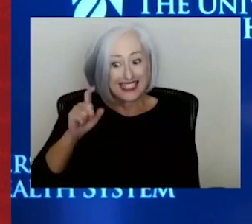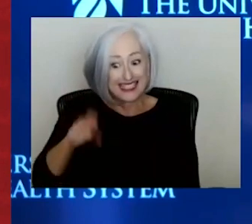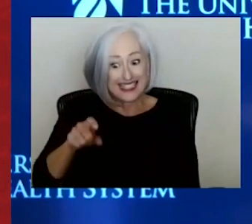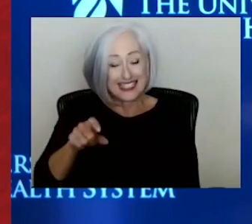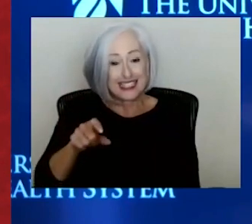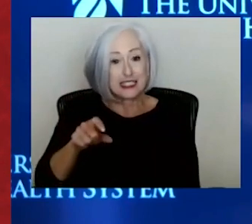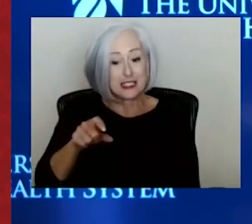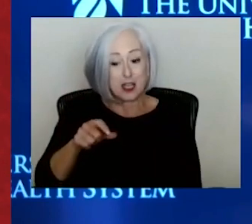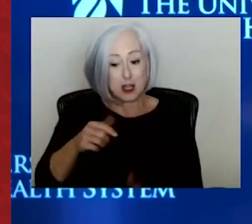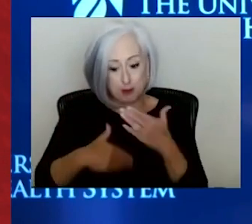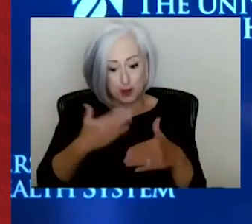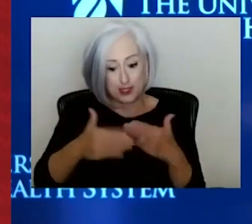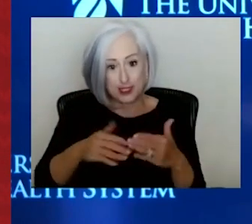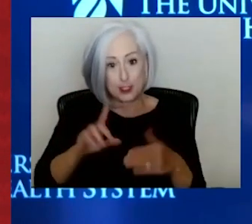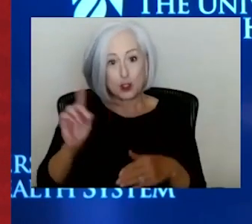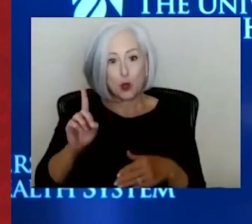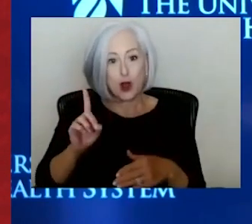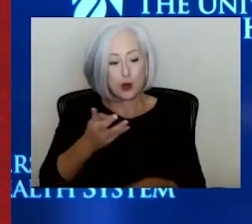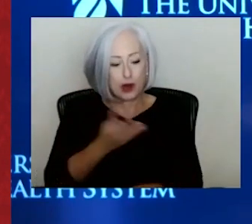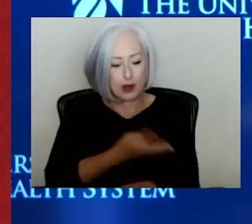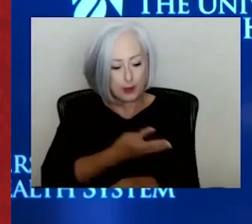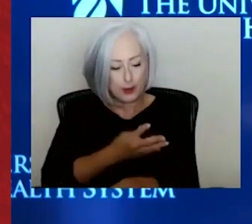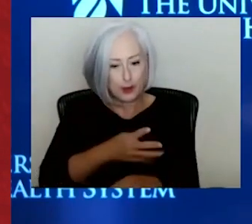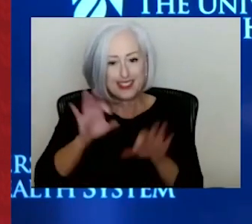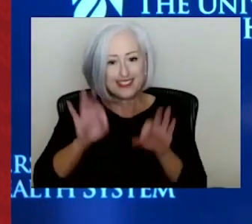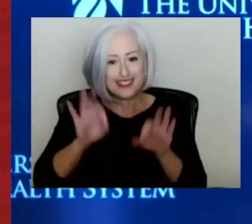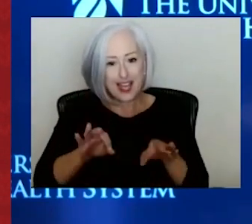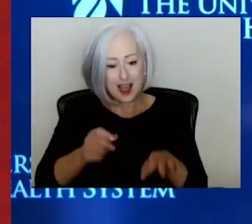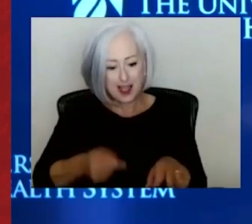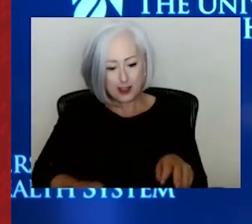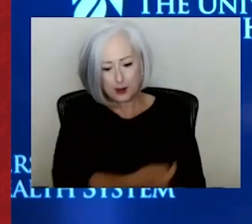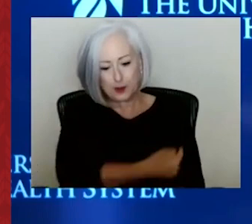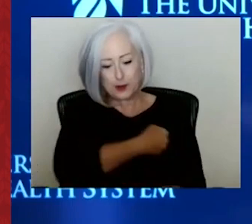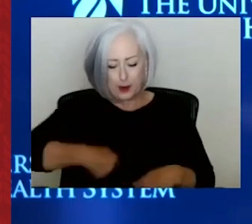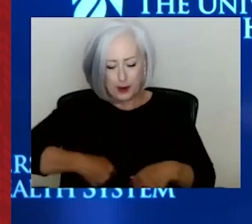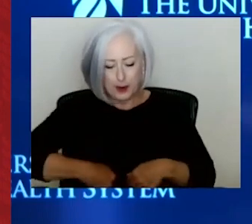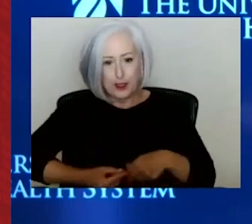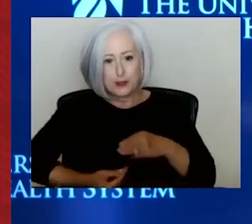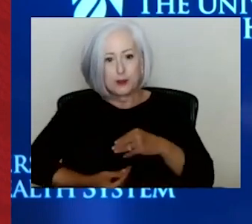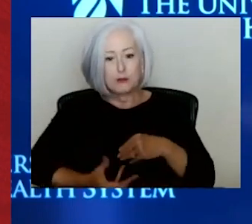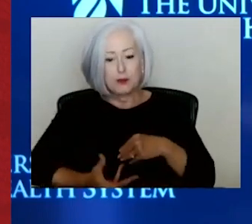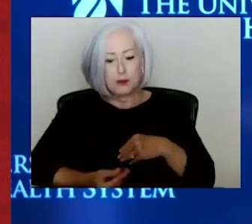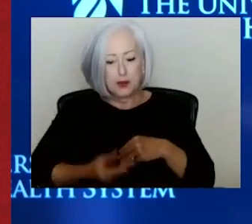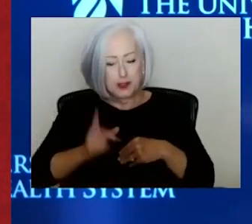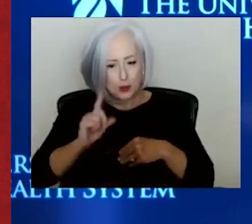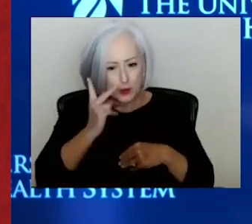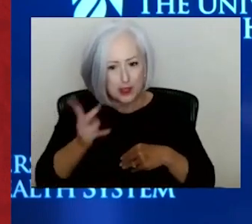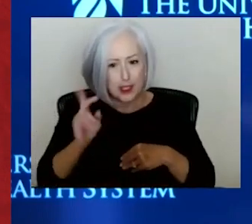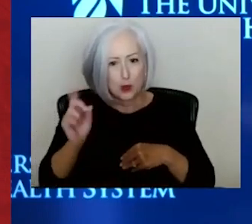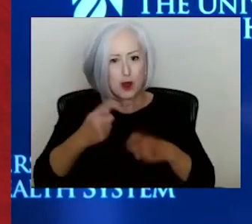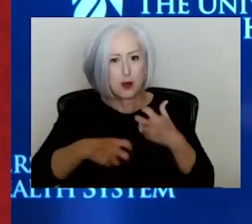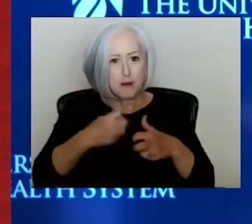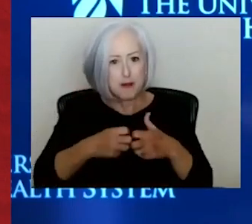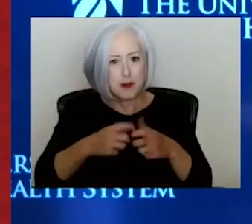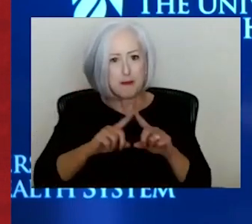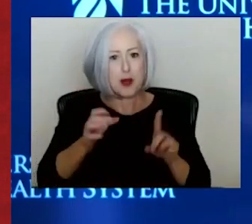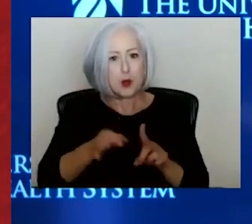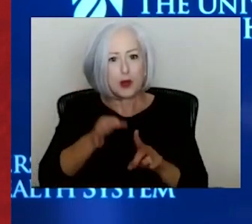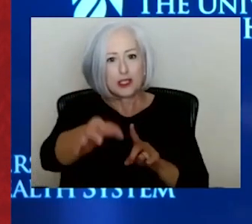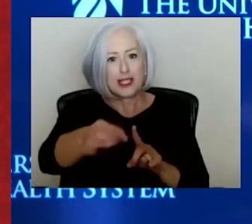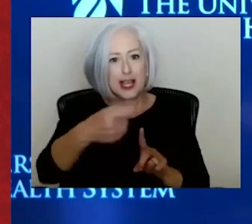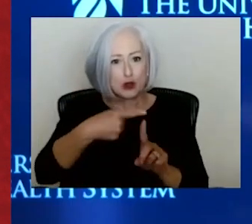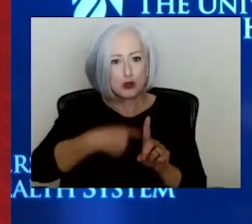into his pancreas to figure out where the issue is, and we've delayed it till July when we think we have more contrast because he's stable, and we want to save